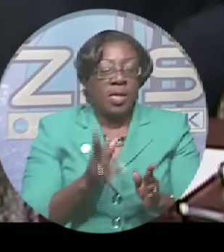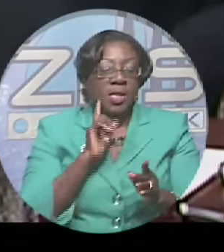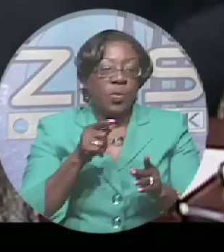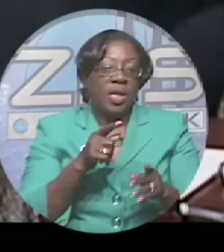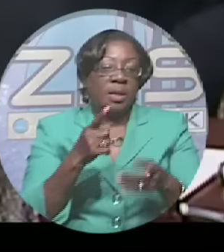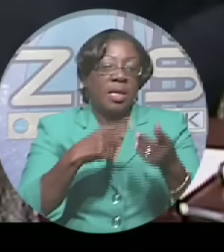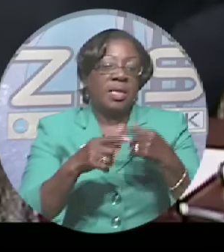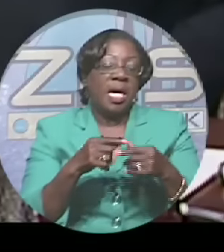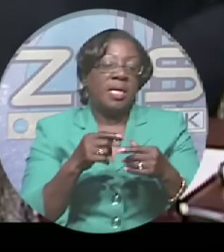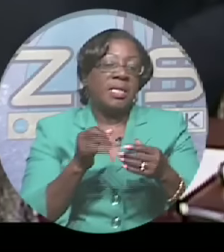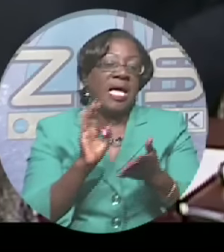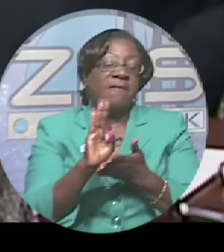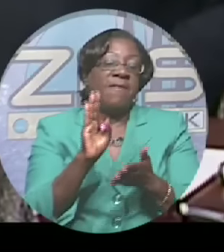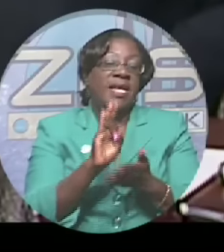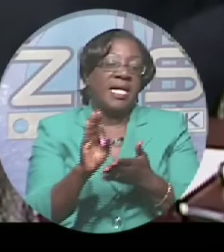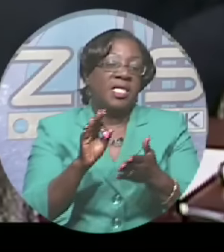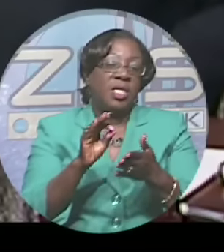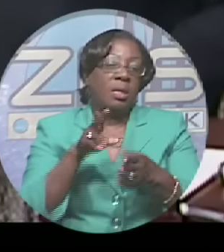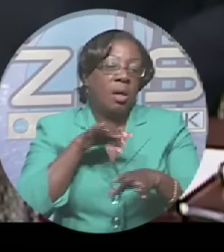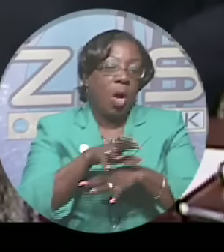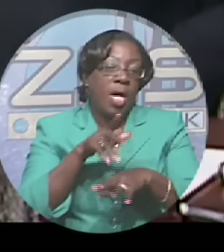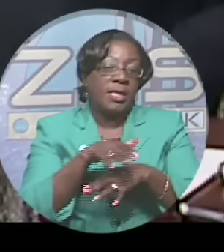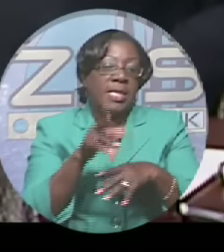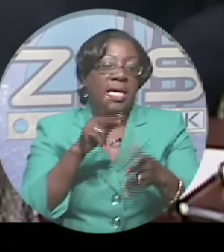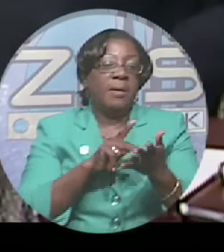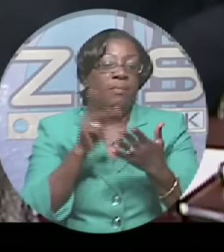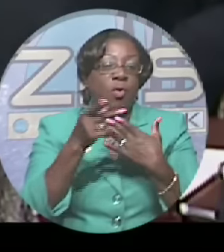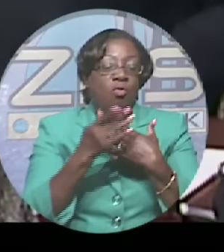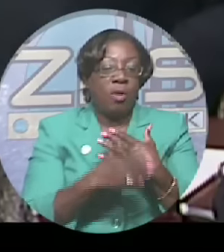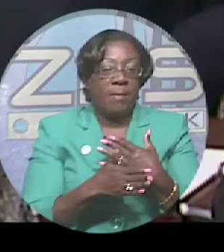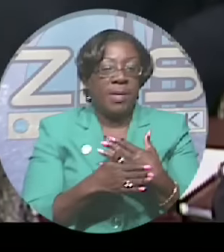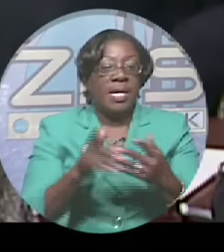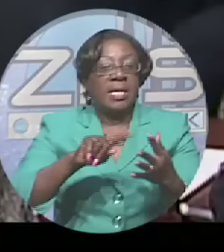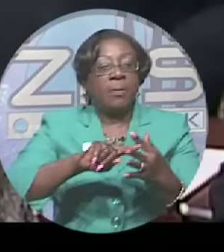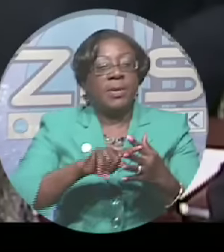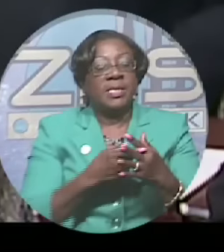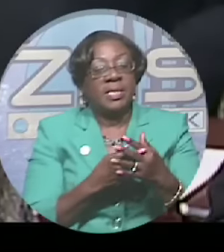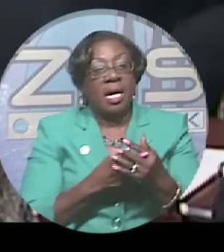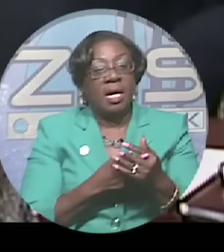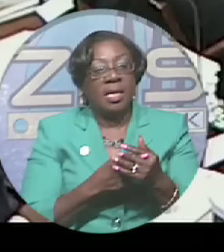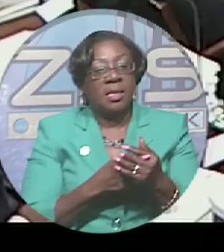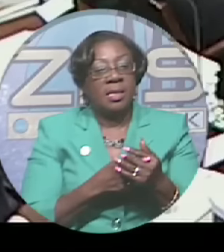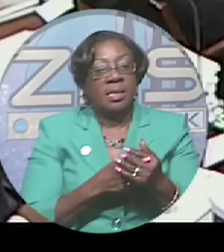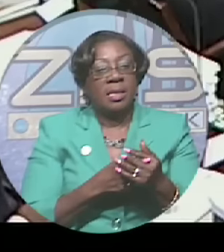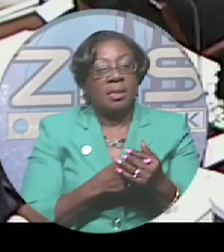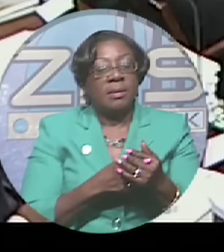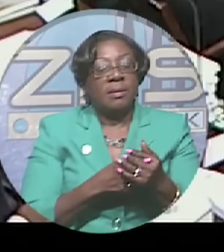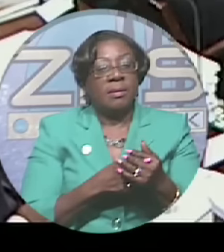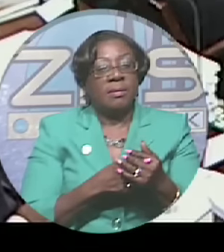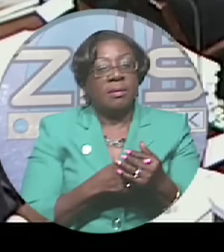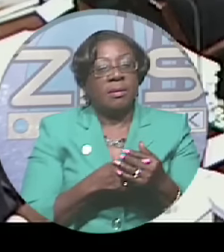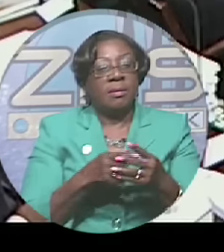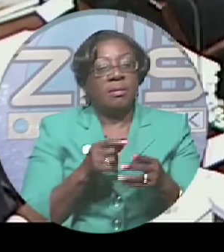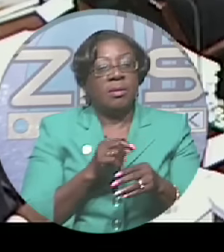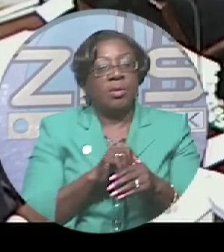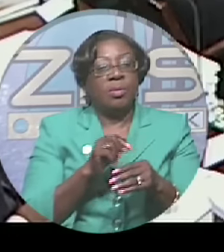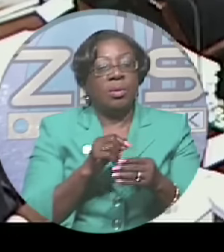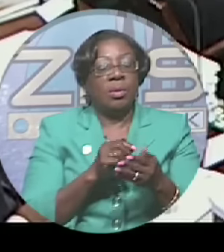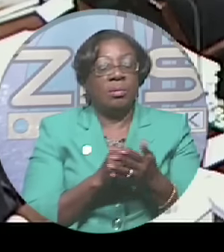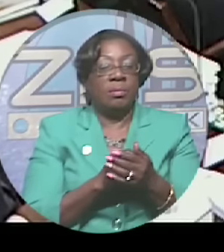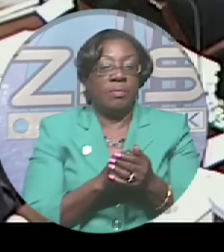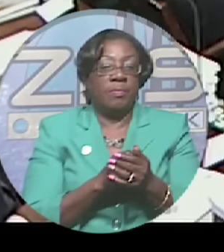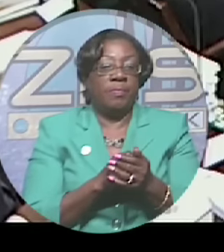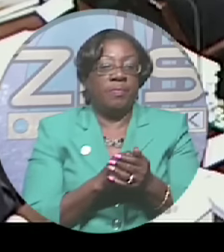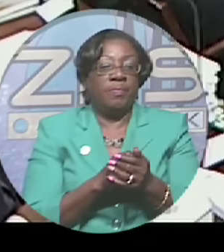a financial counseling program that will be established and run by the government. According to initial